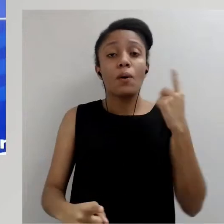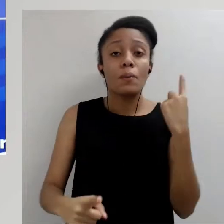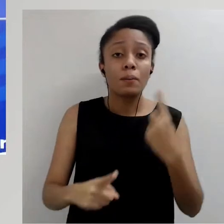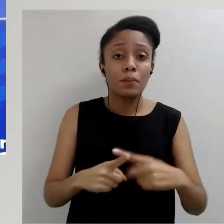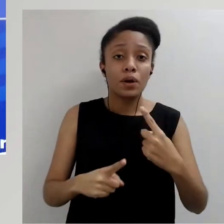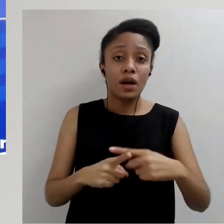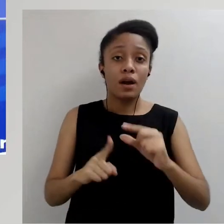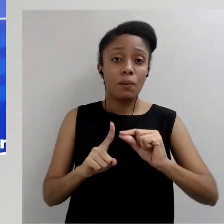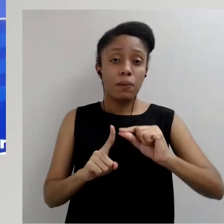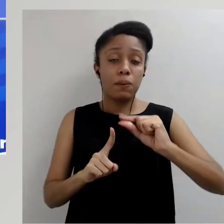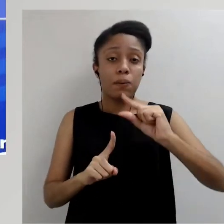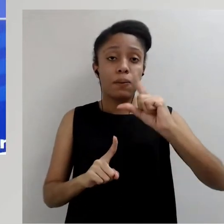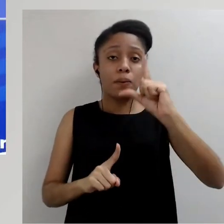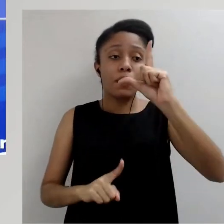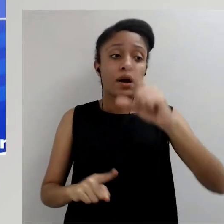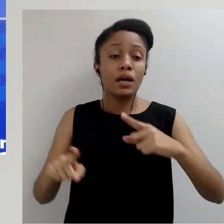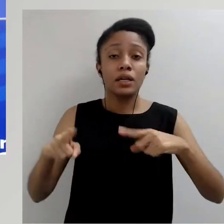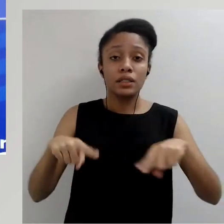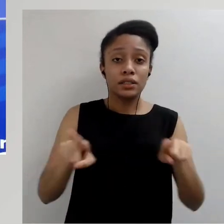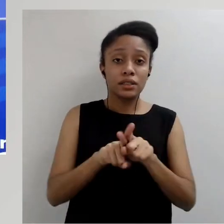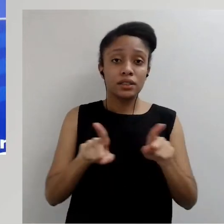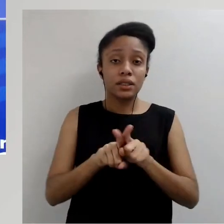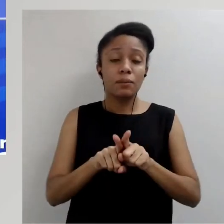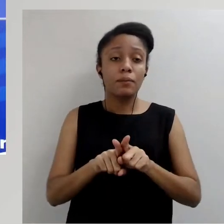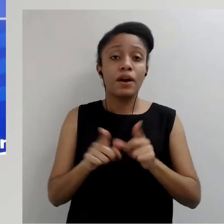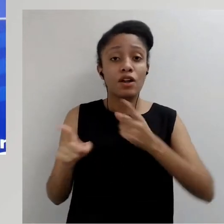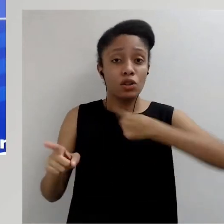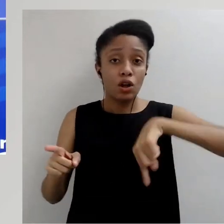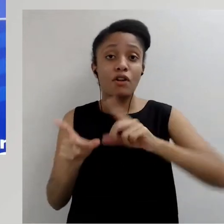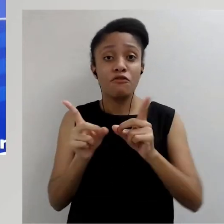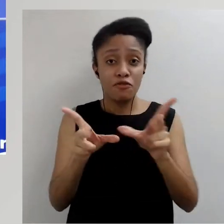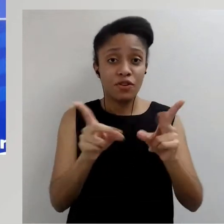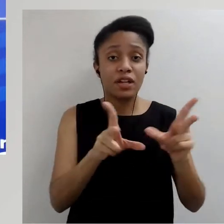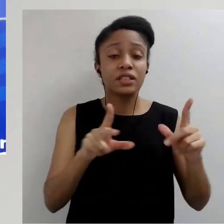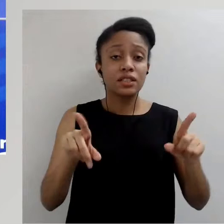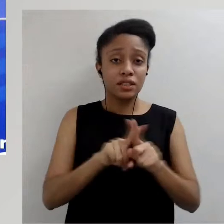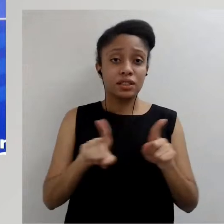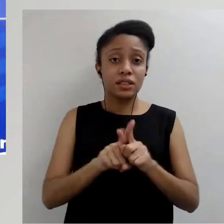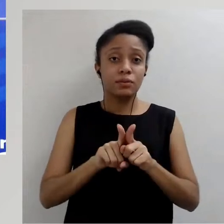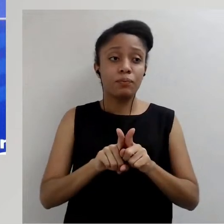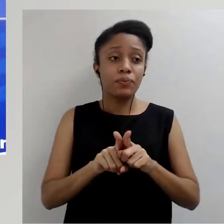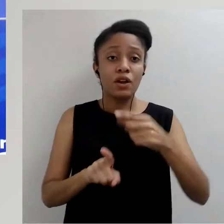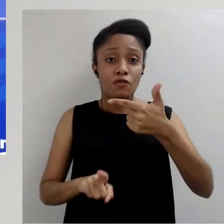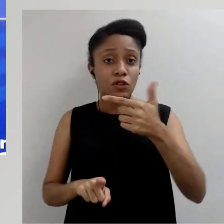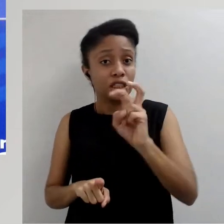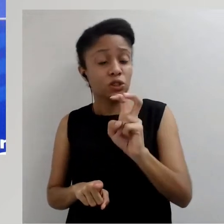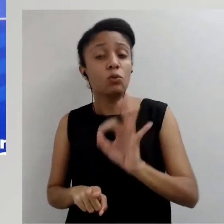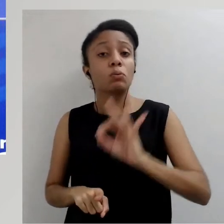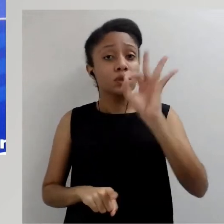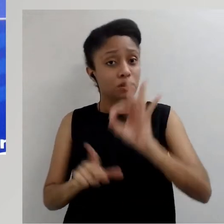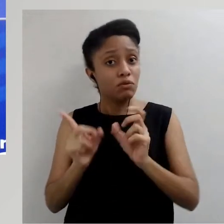generated an increase in our sales of about 20%,